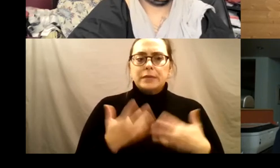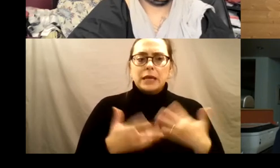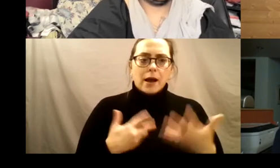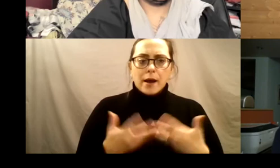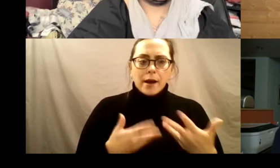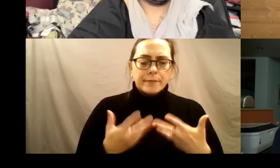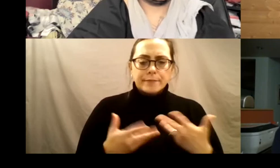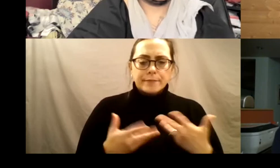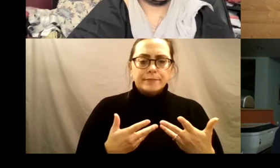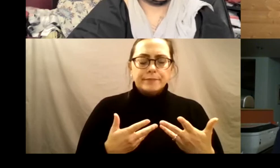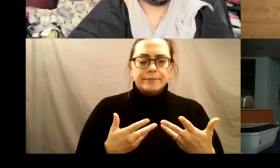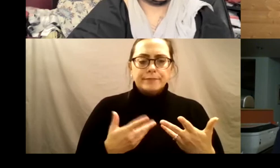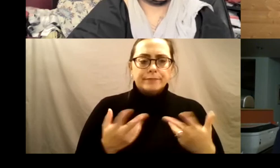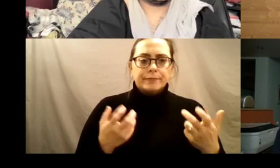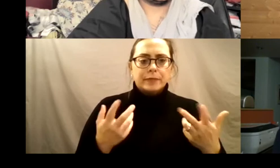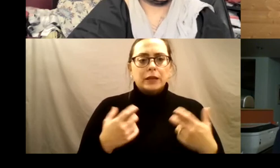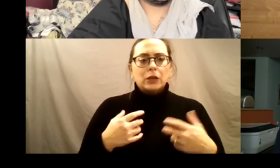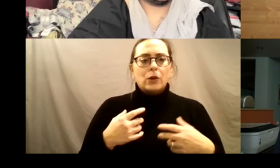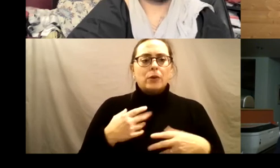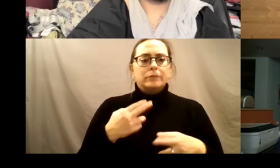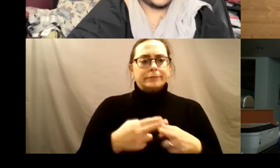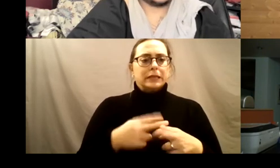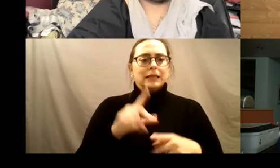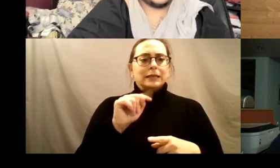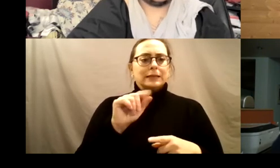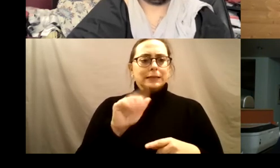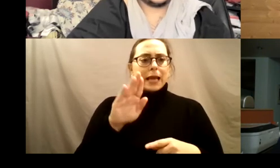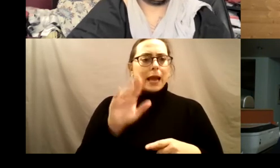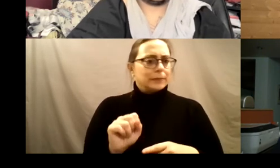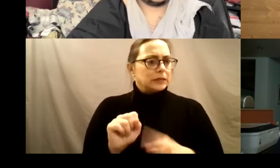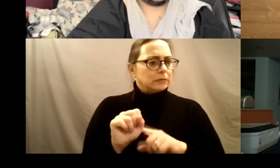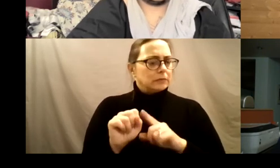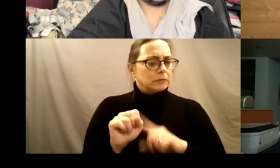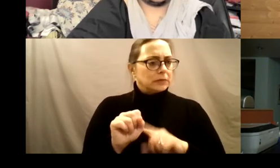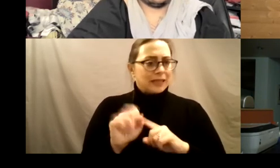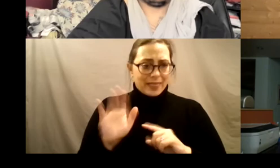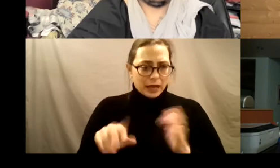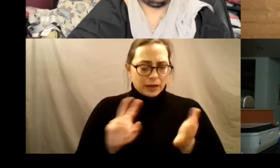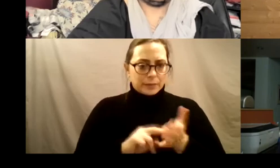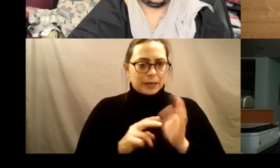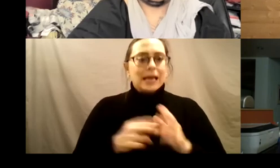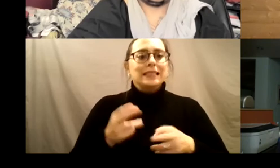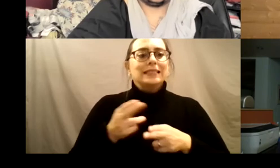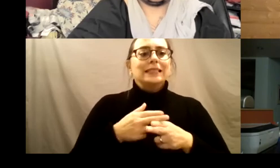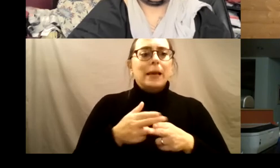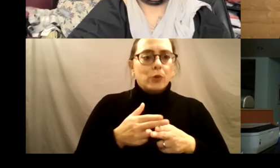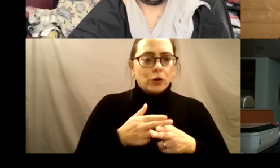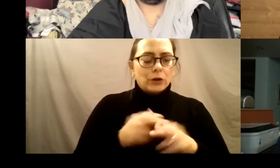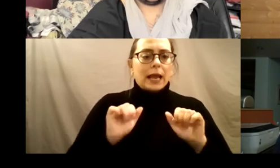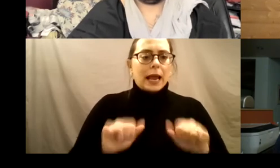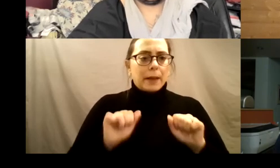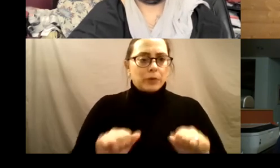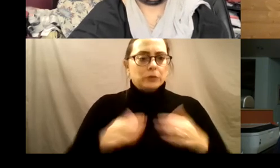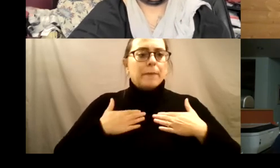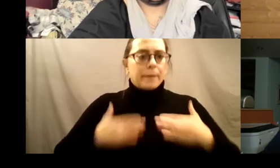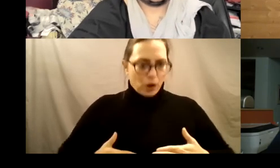people being referred to as tabs, which means temporary able-bodied.